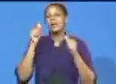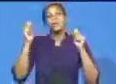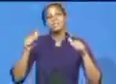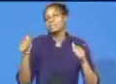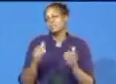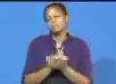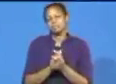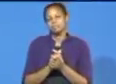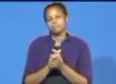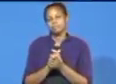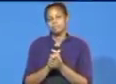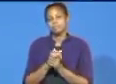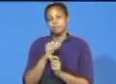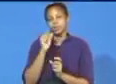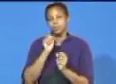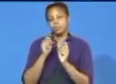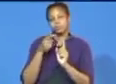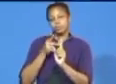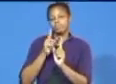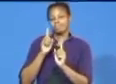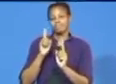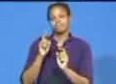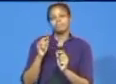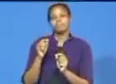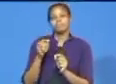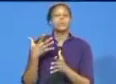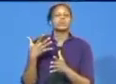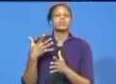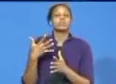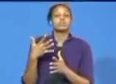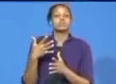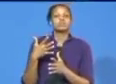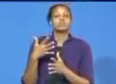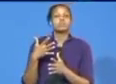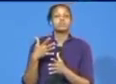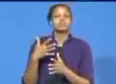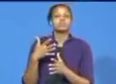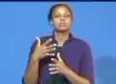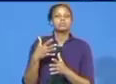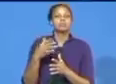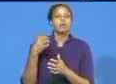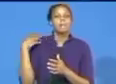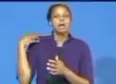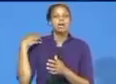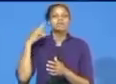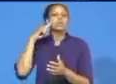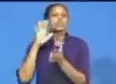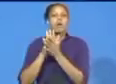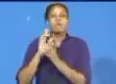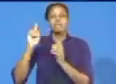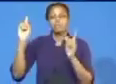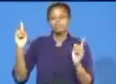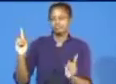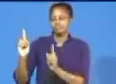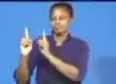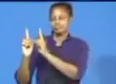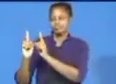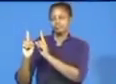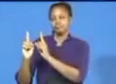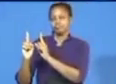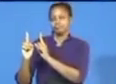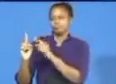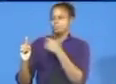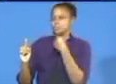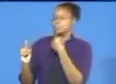And so she went to her mistress and she said to her, you know, there's a